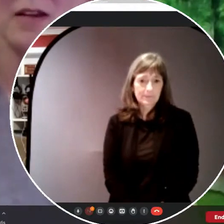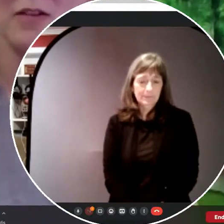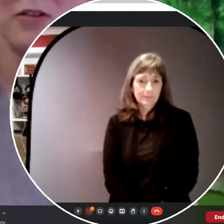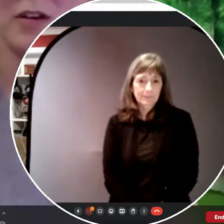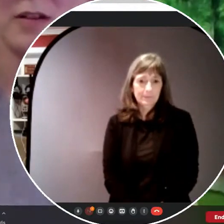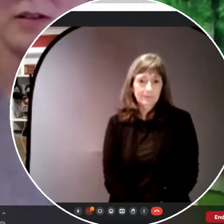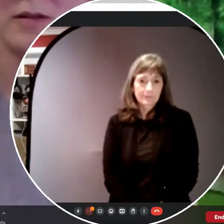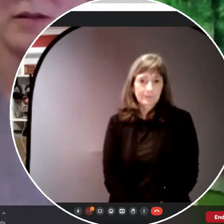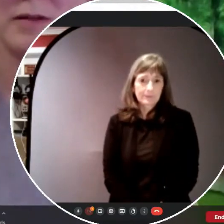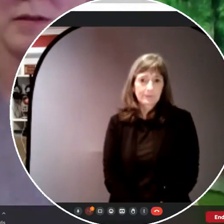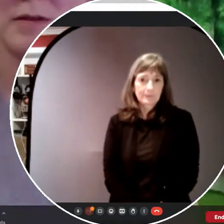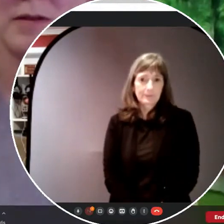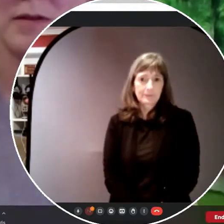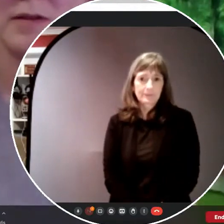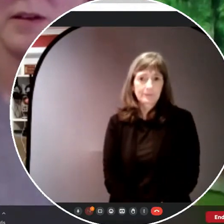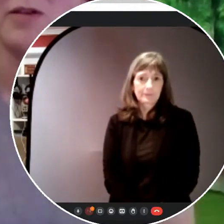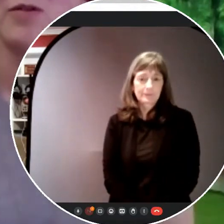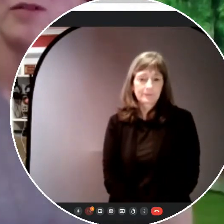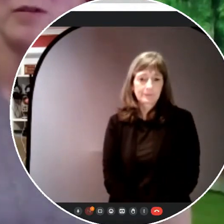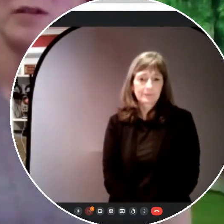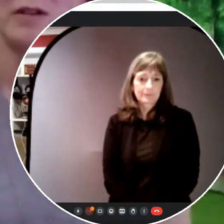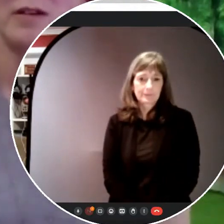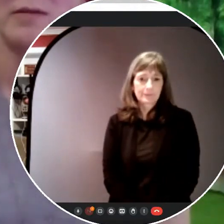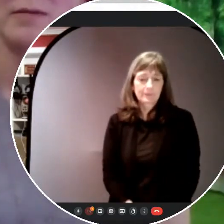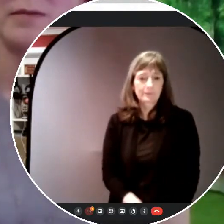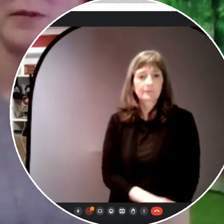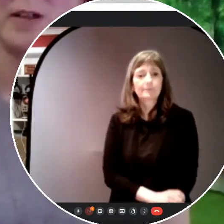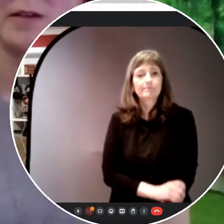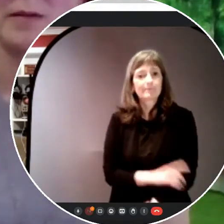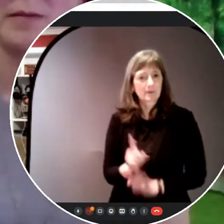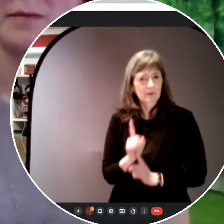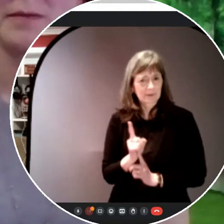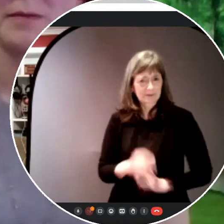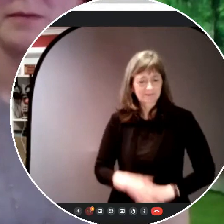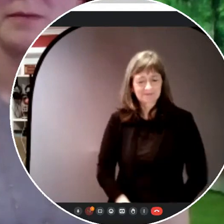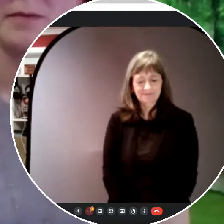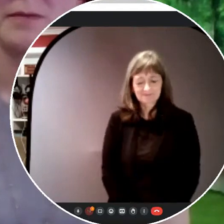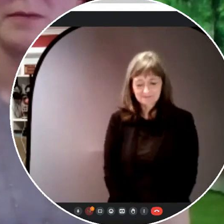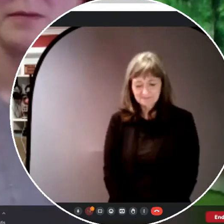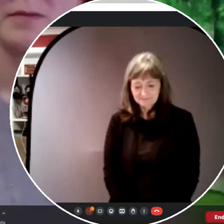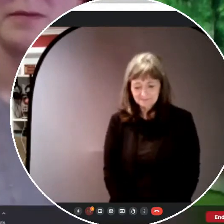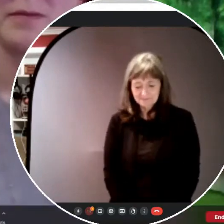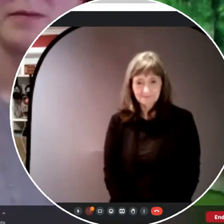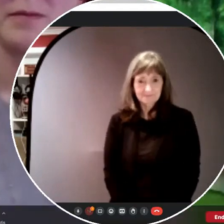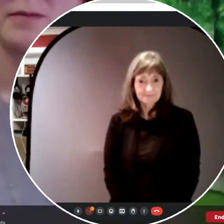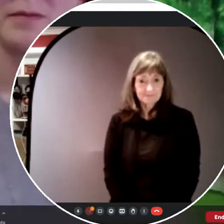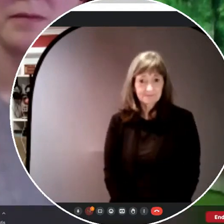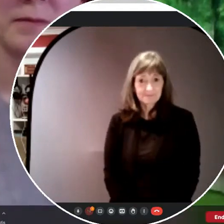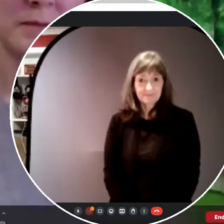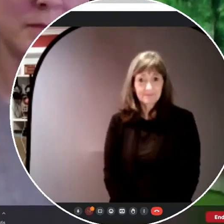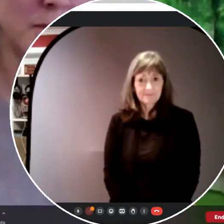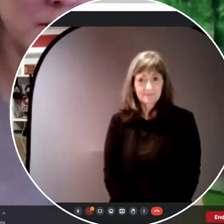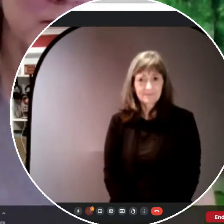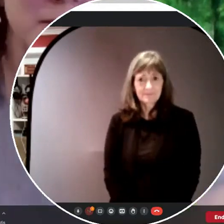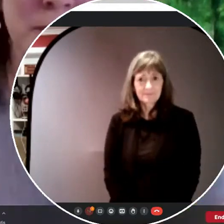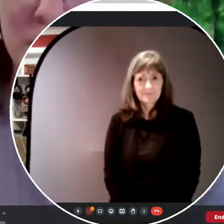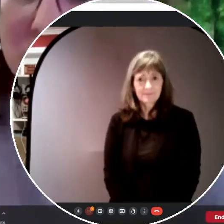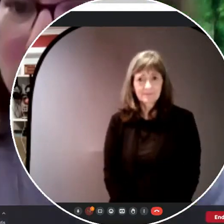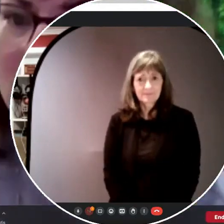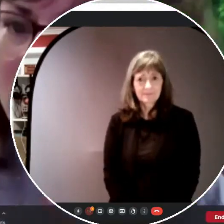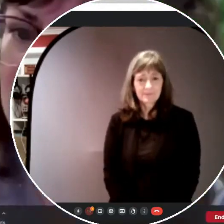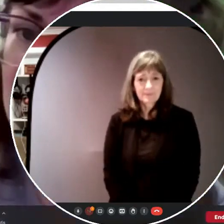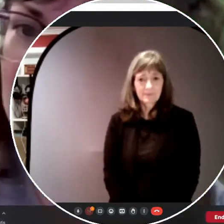I think we just started. Oh no, there it goes. Oh, last one.